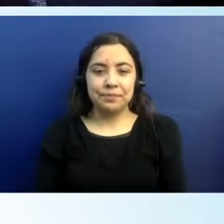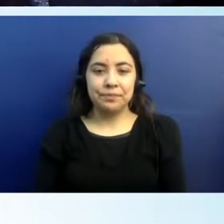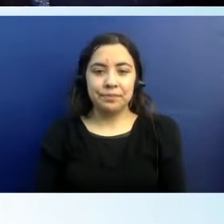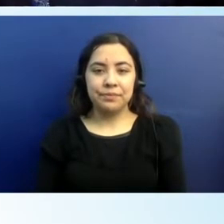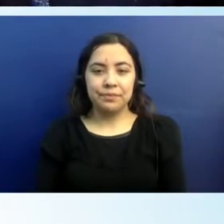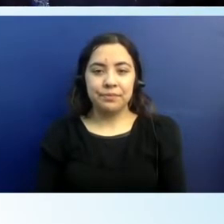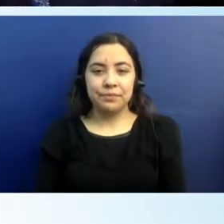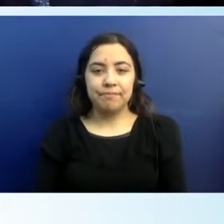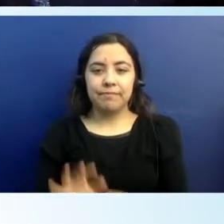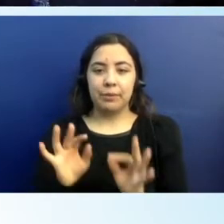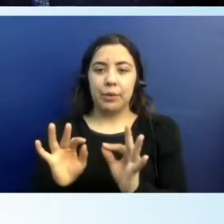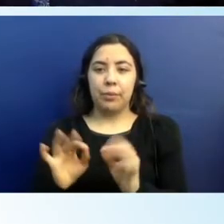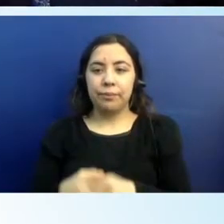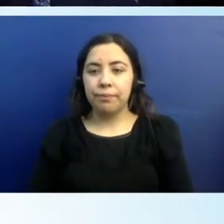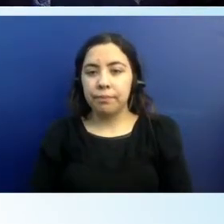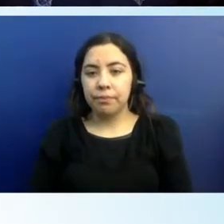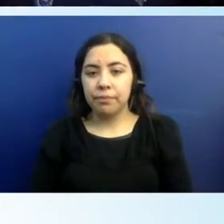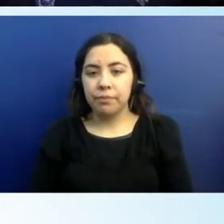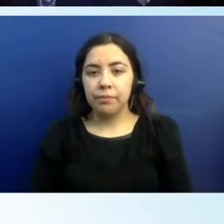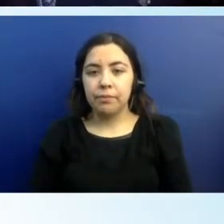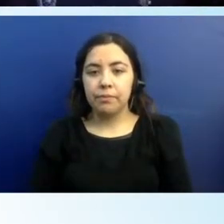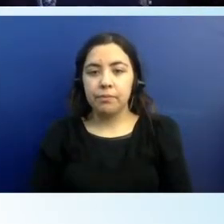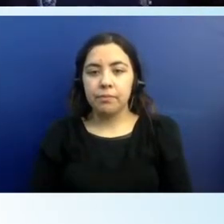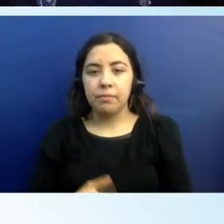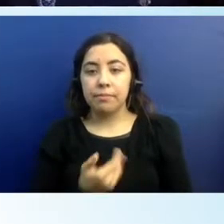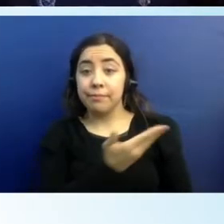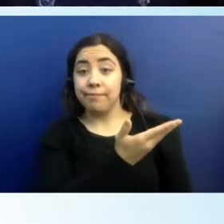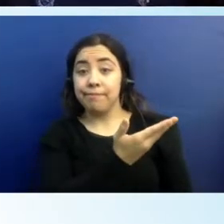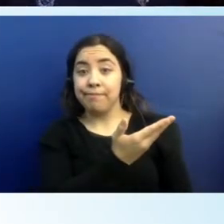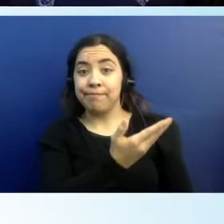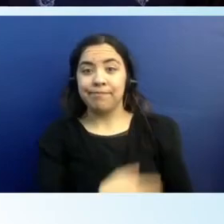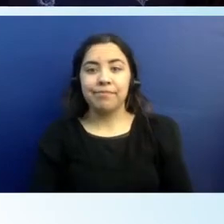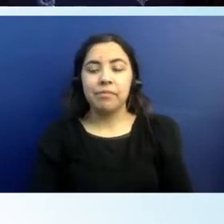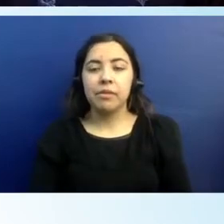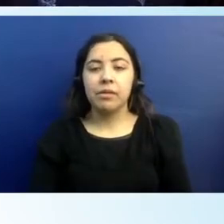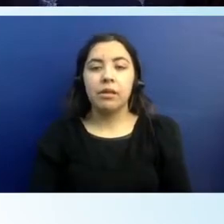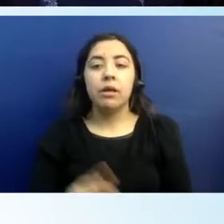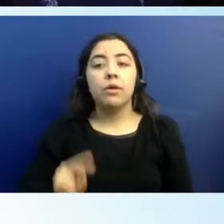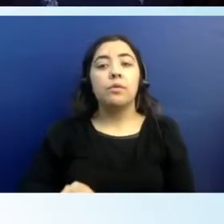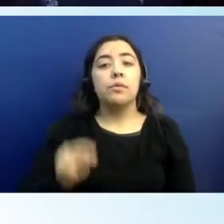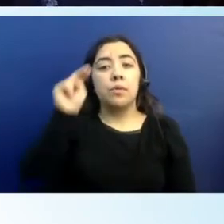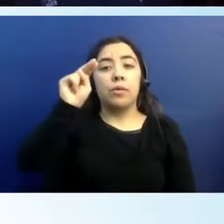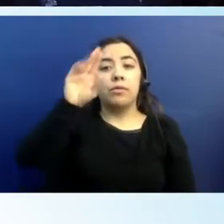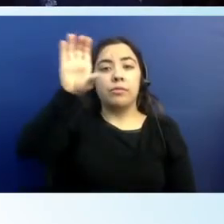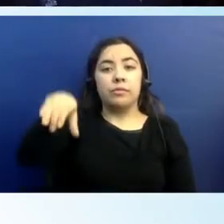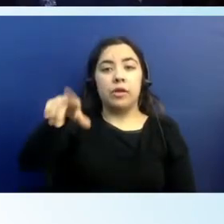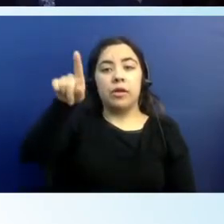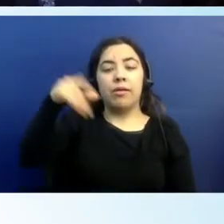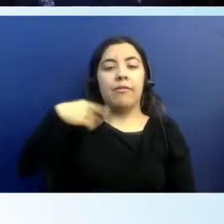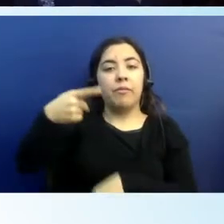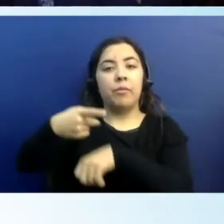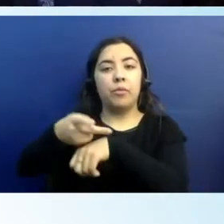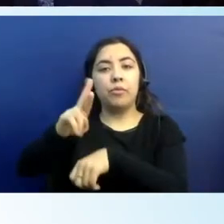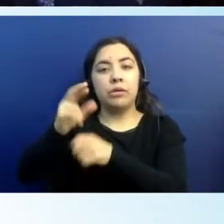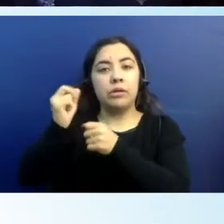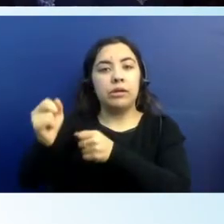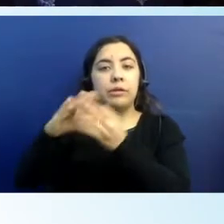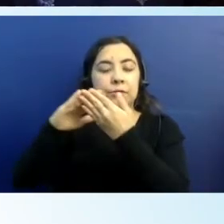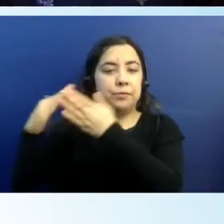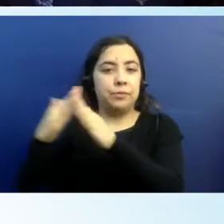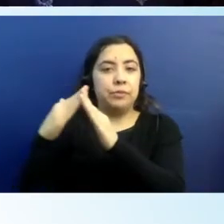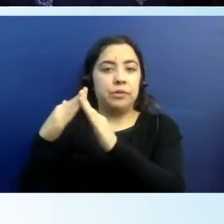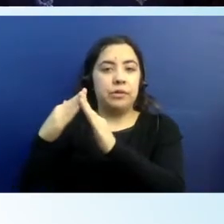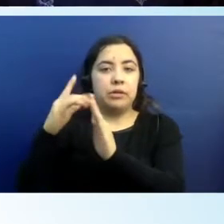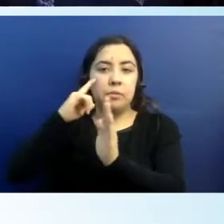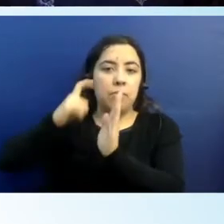There we go. Whoops. Go back. There we go. On the north side of the city, the Puerto Rican community also marked their